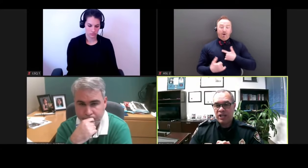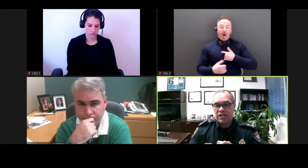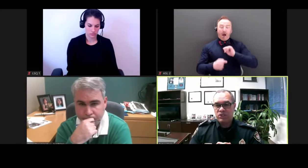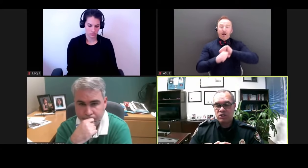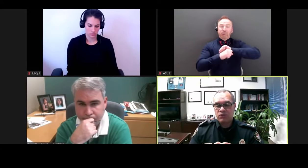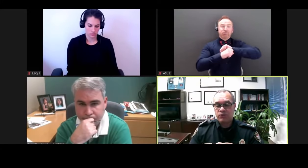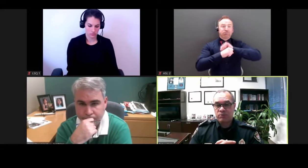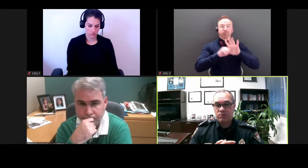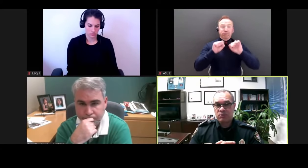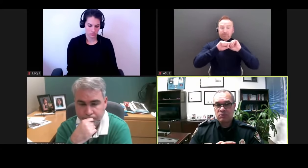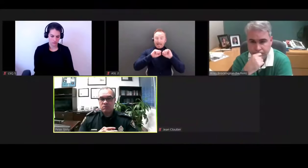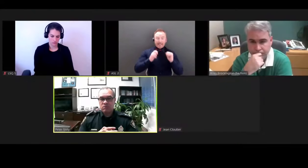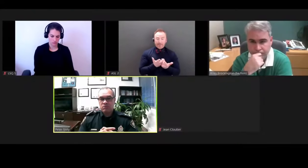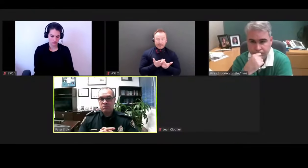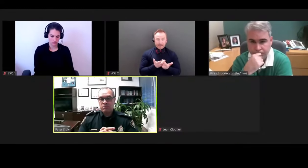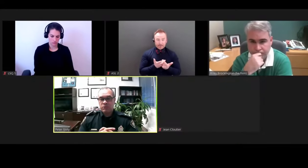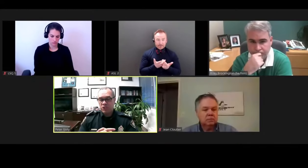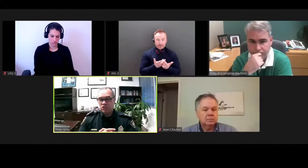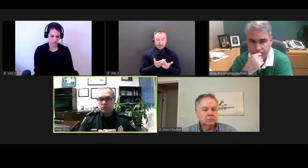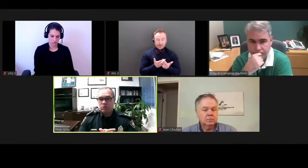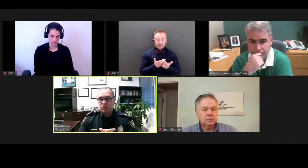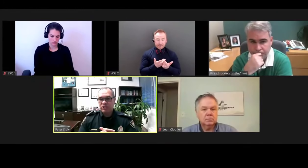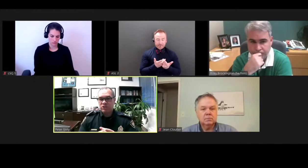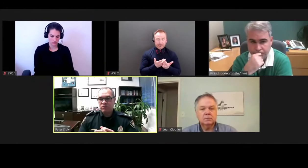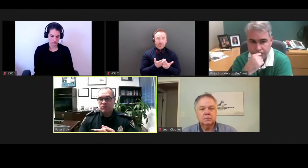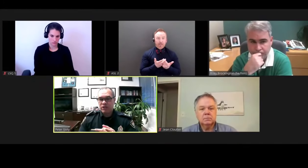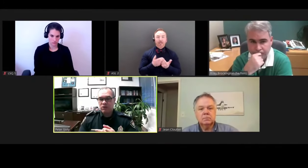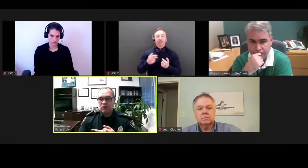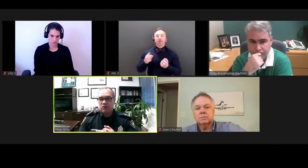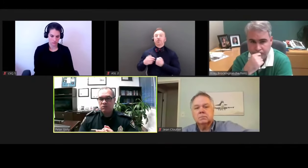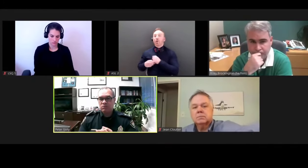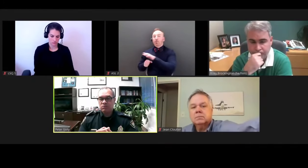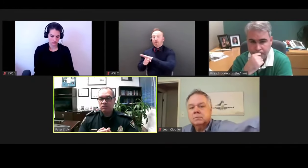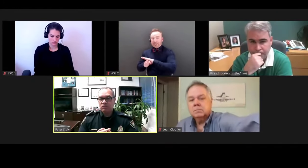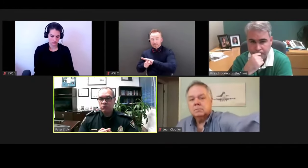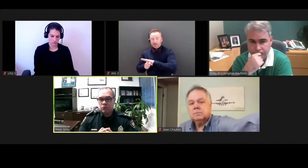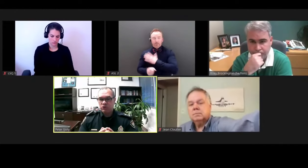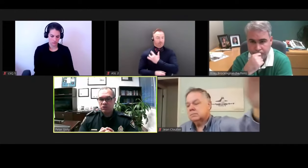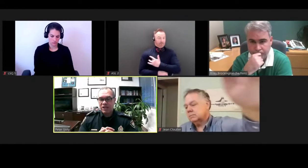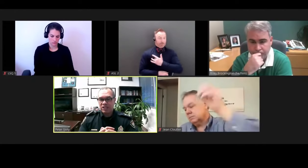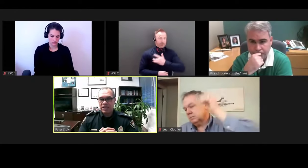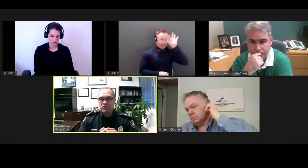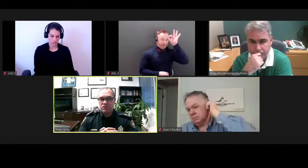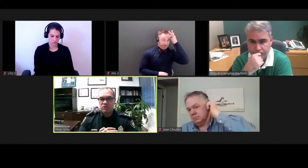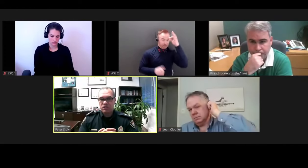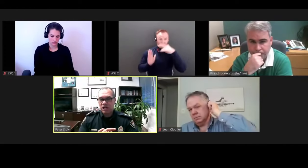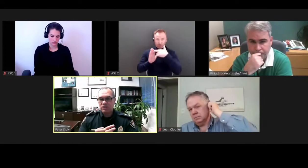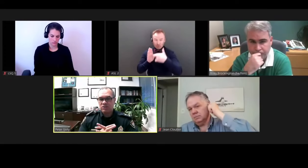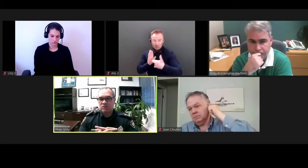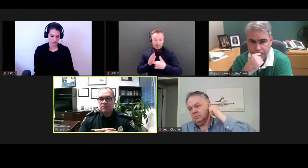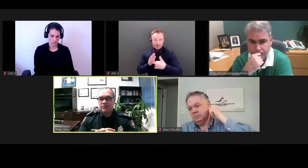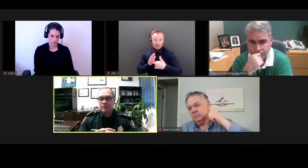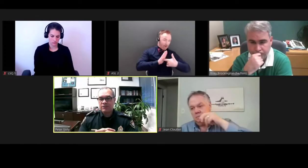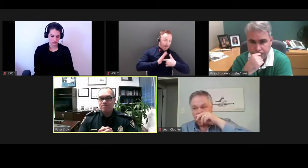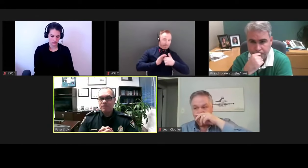in a range of municipal, provincial, and federal rules and regulations and